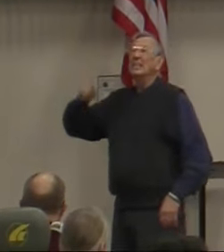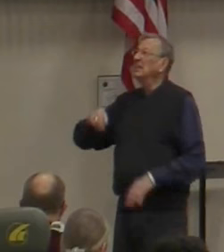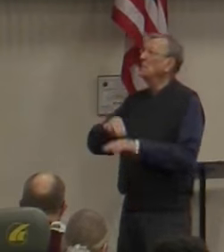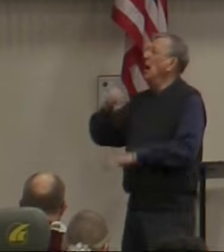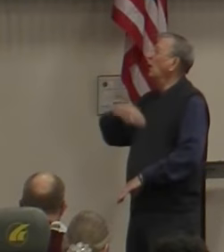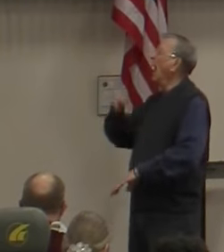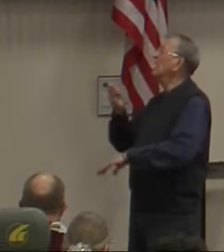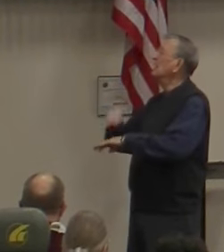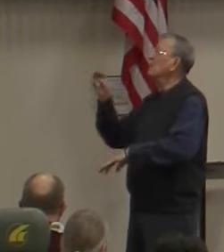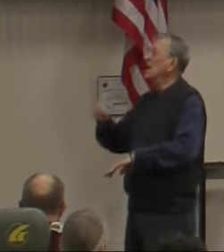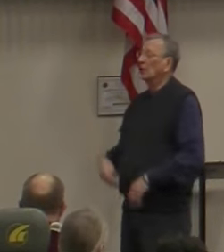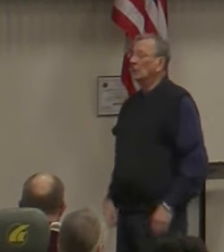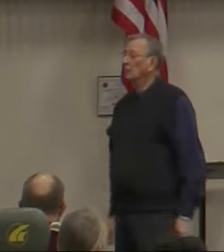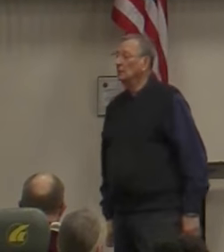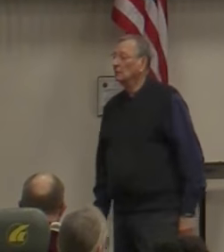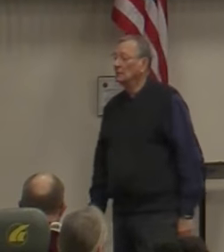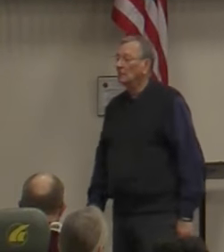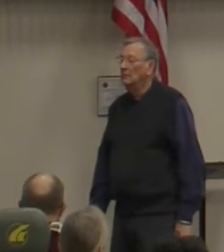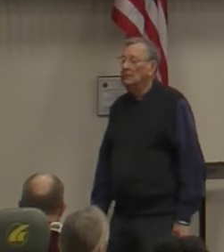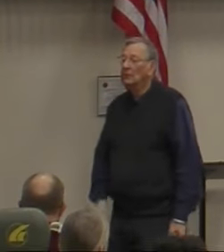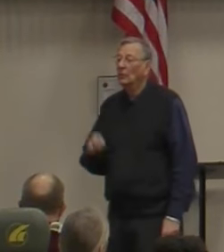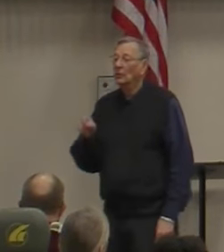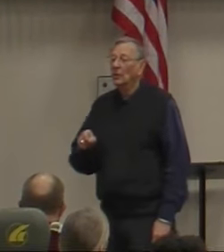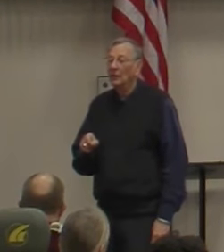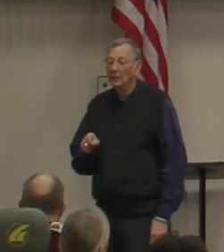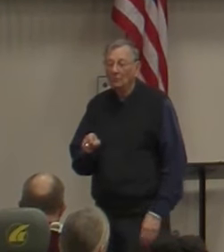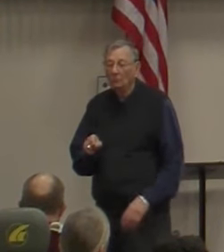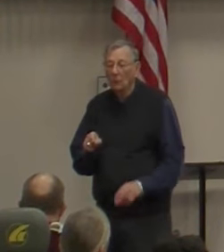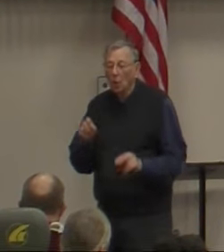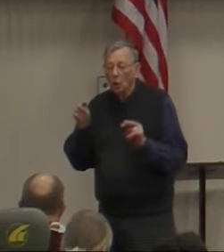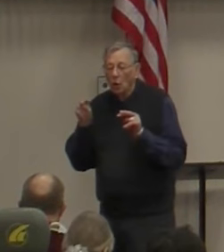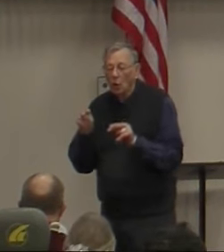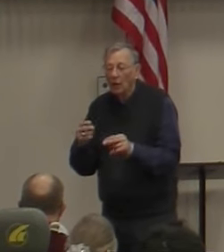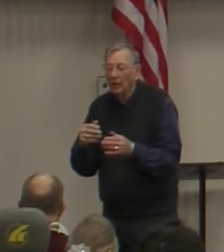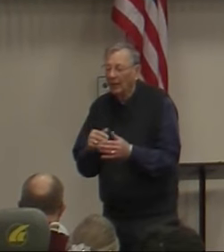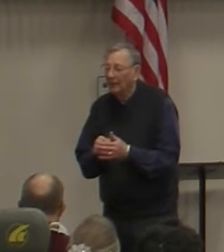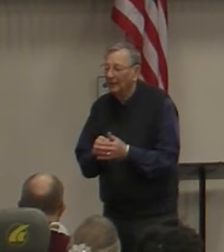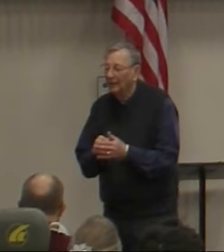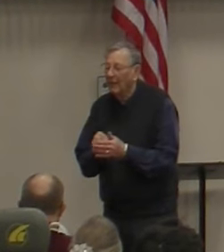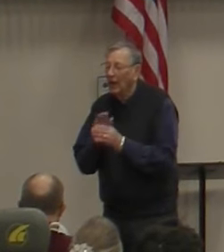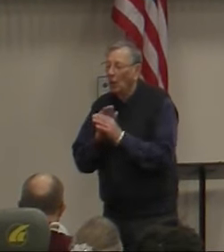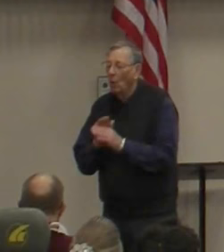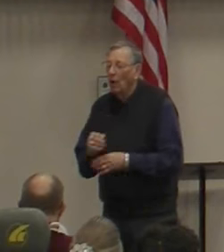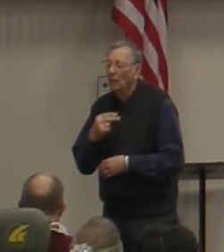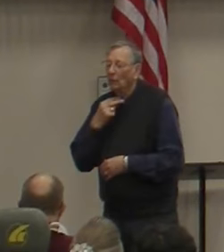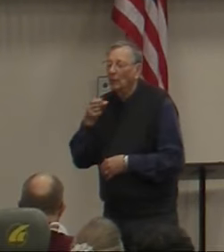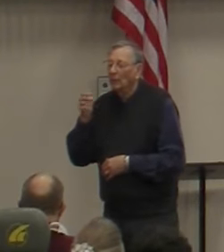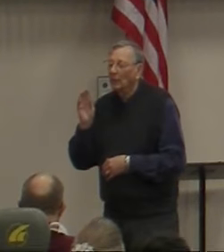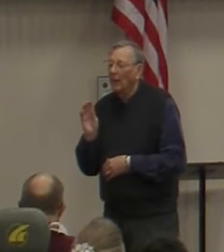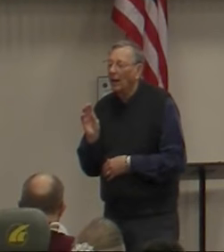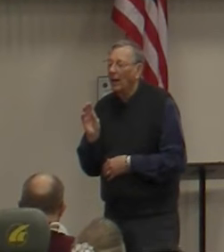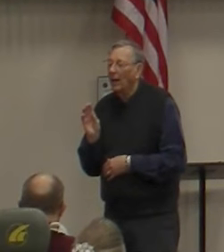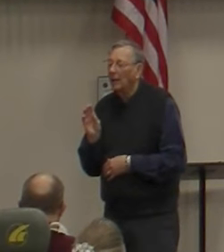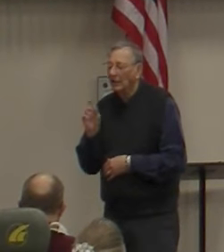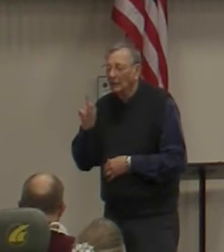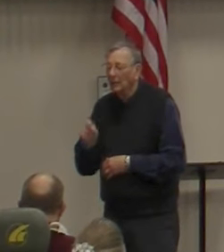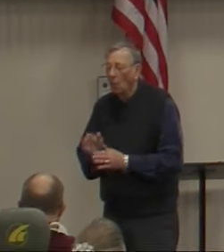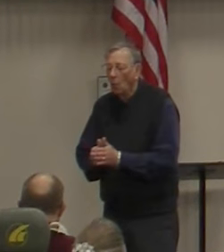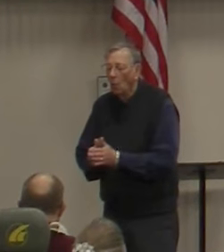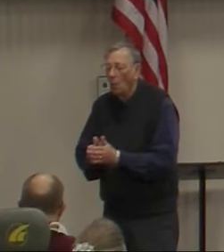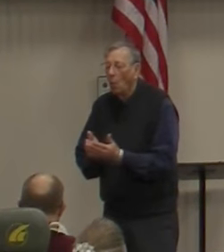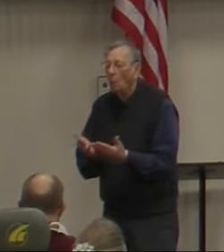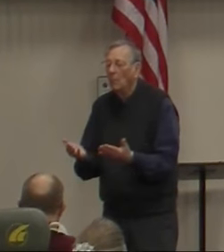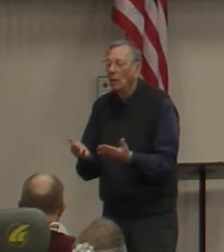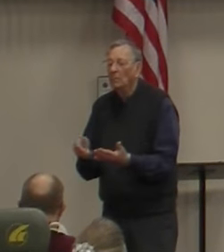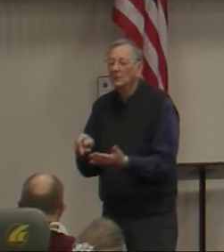miracles. Now, what you might need is perspective. You might need that quiet voice from God. You might need to open up the book